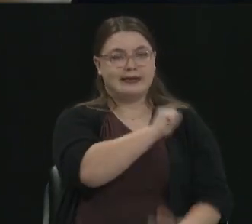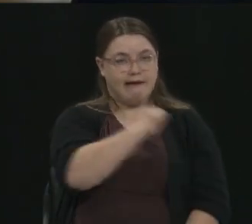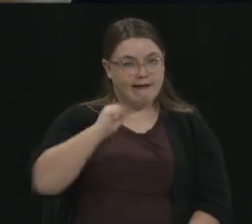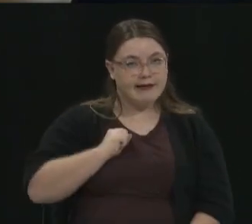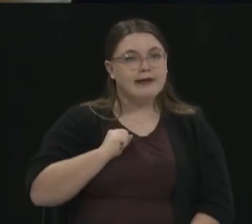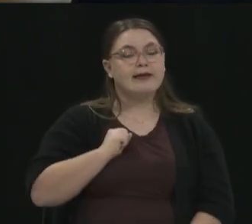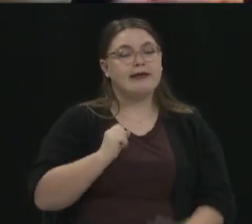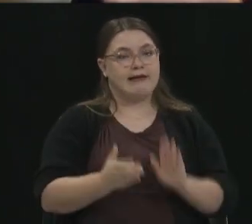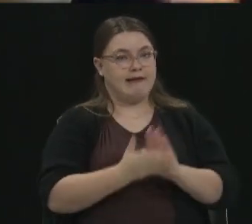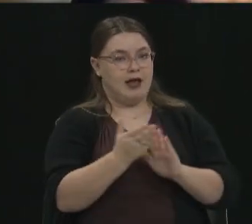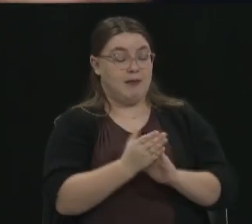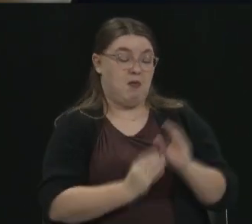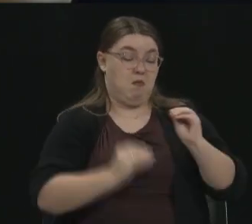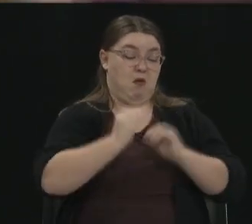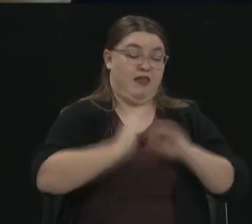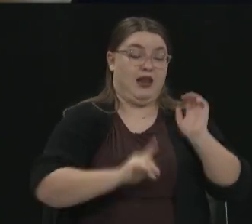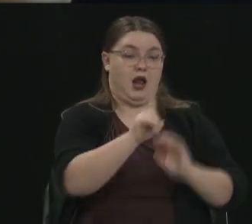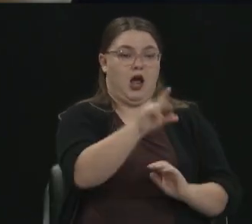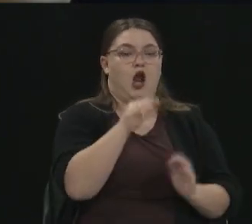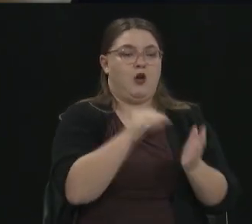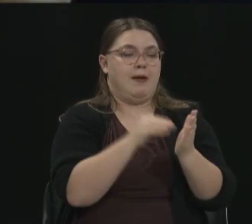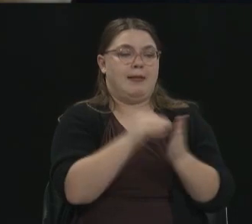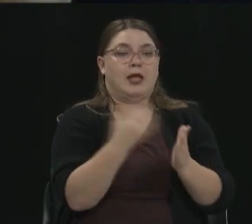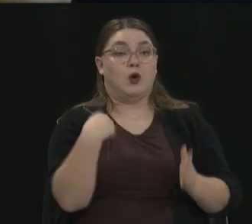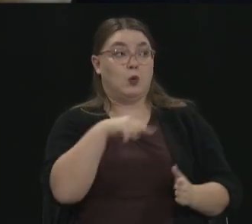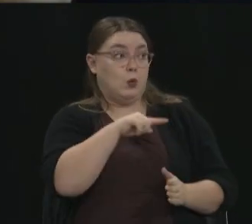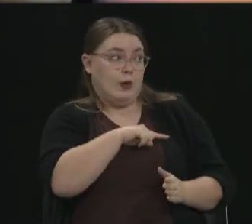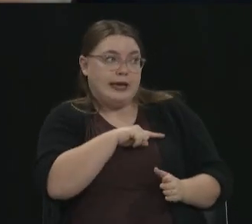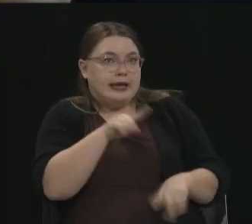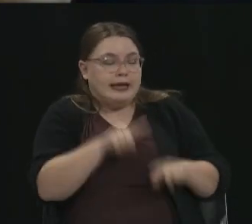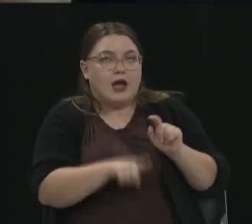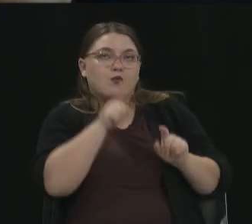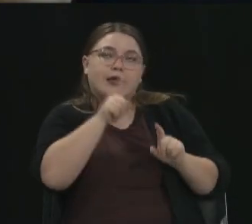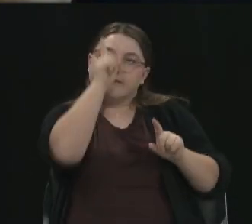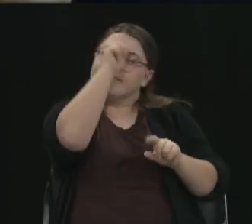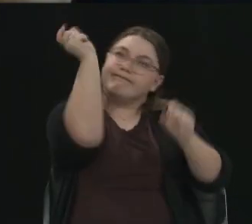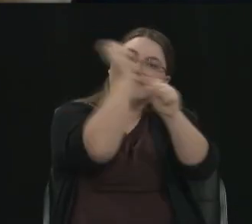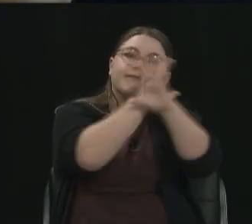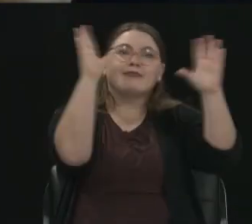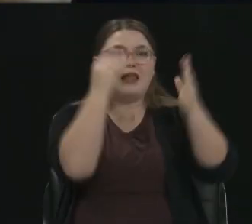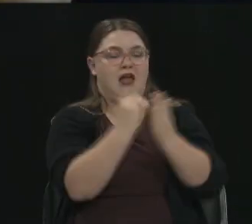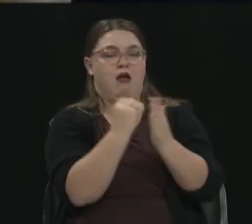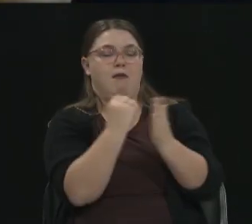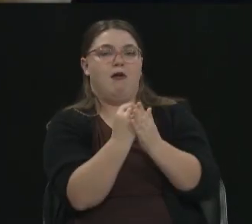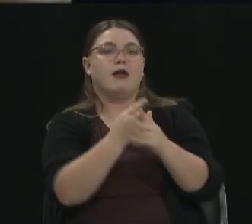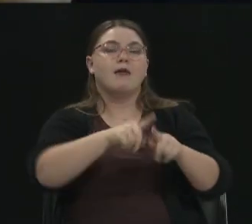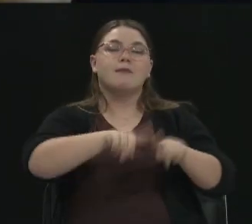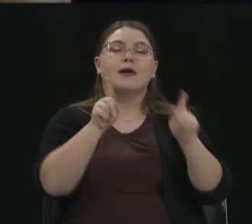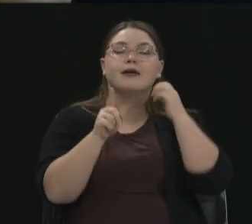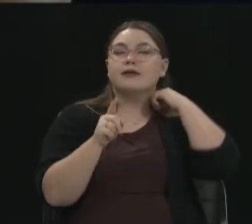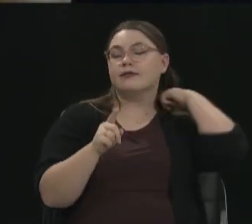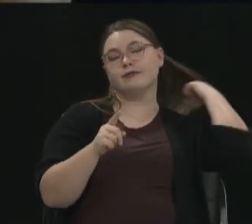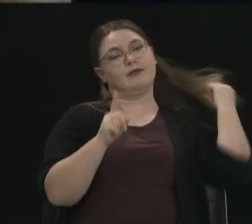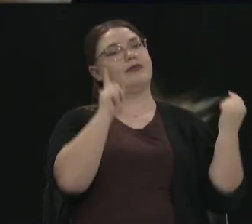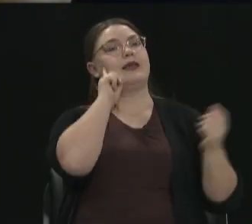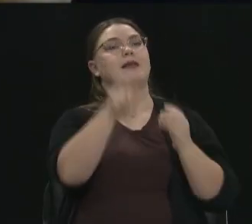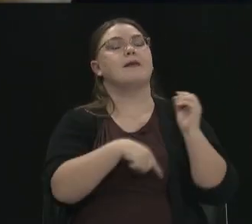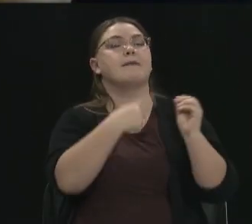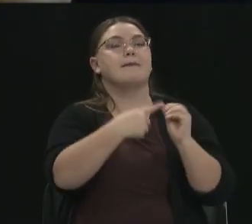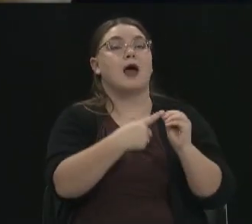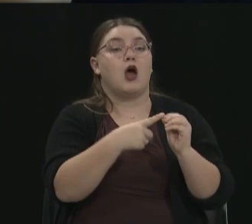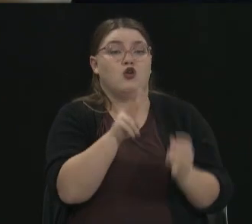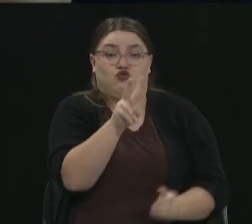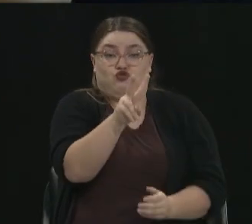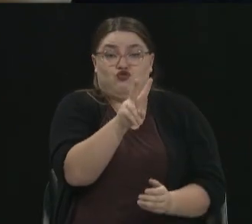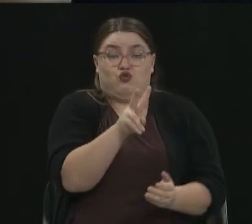over 100 million, most of us can't wrap our head around that amount. But think about how bringing 2